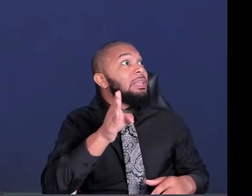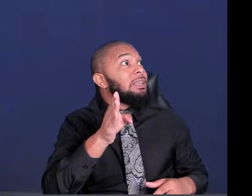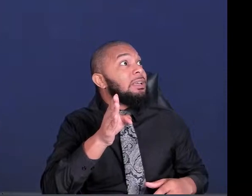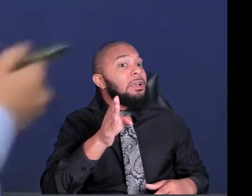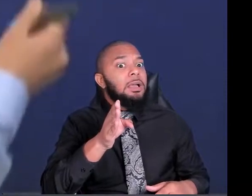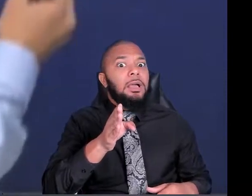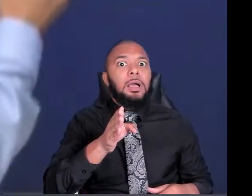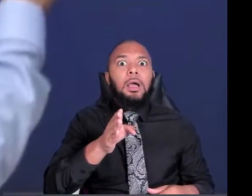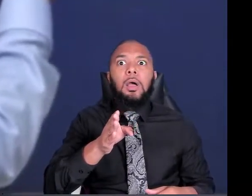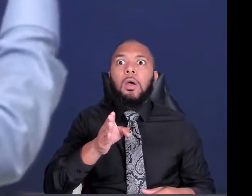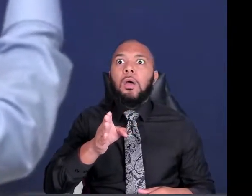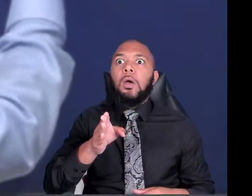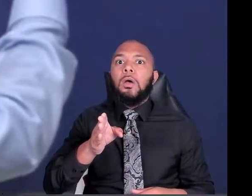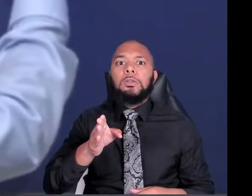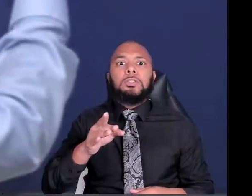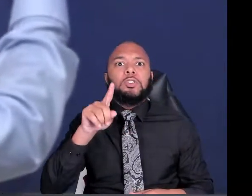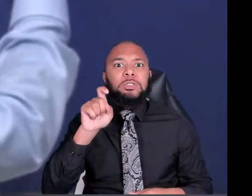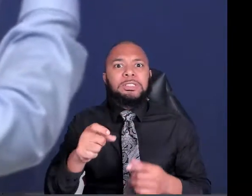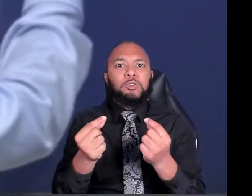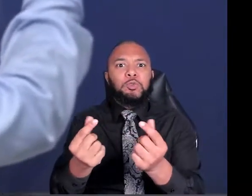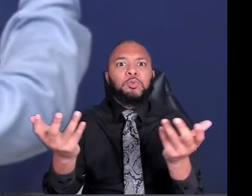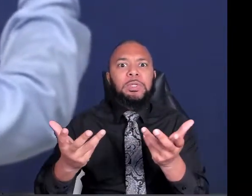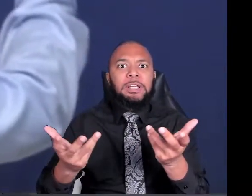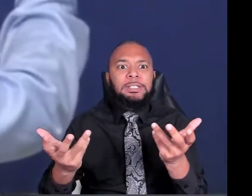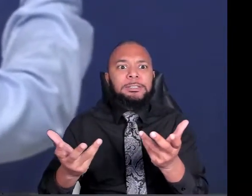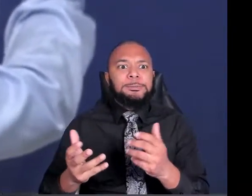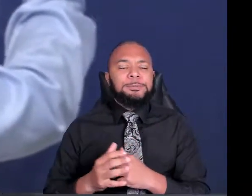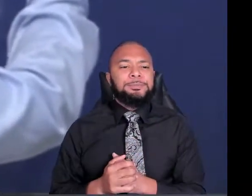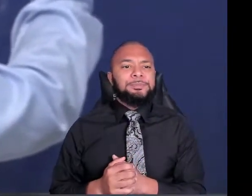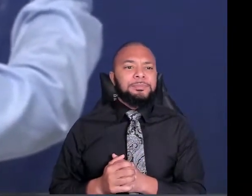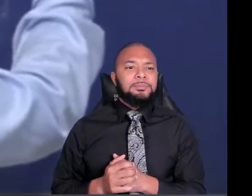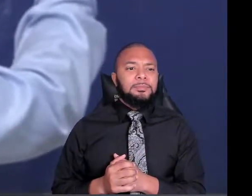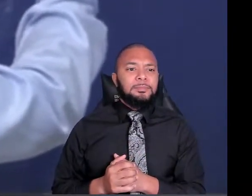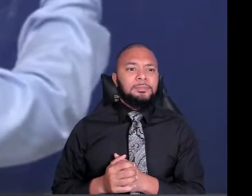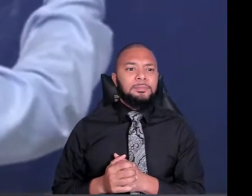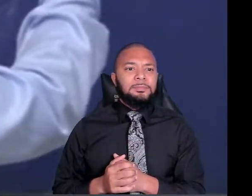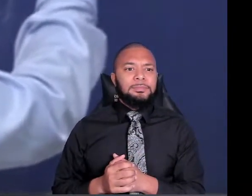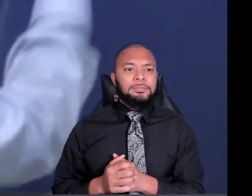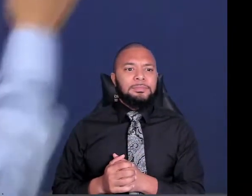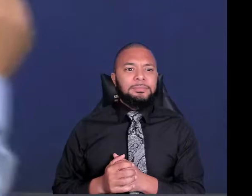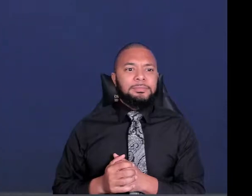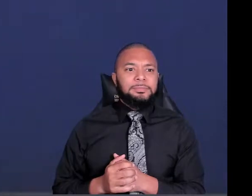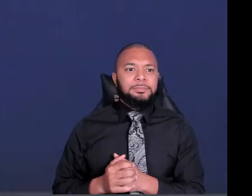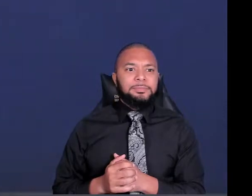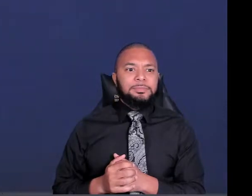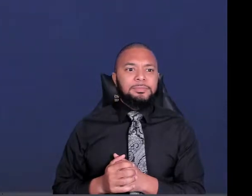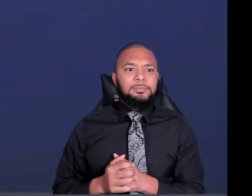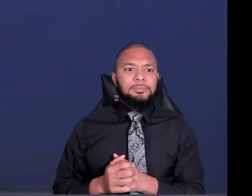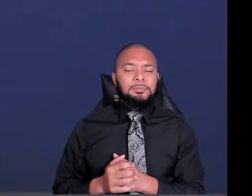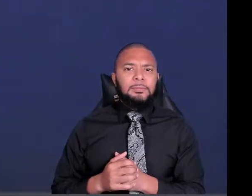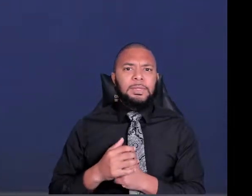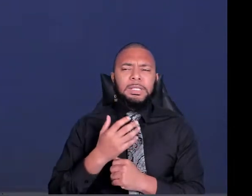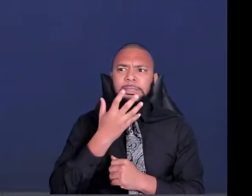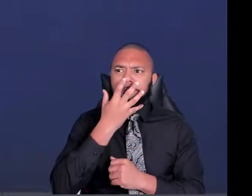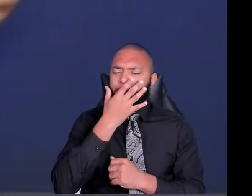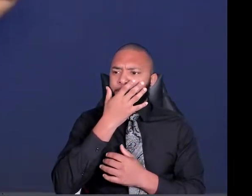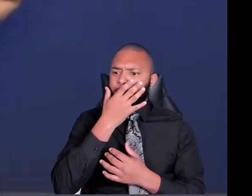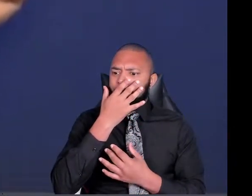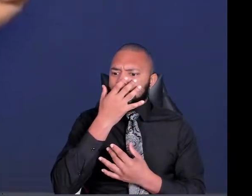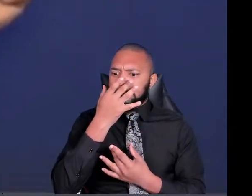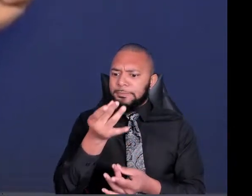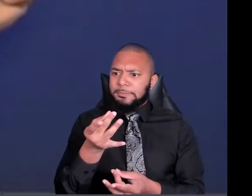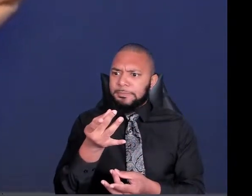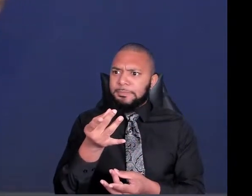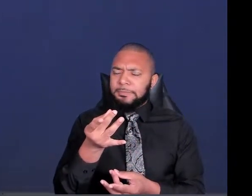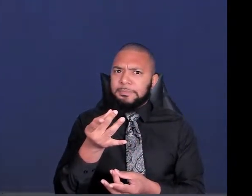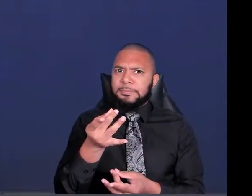so all I need to do is write negative 4x. Interesting.